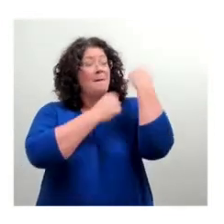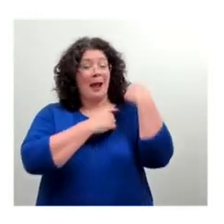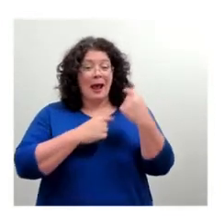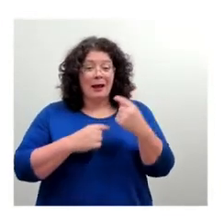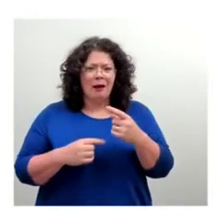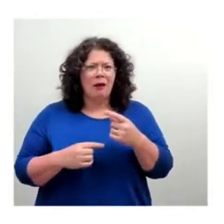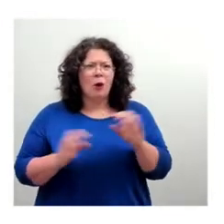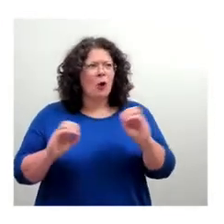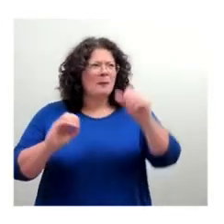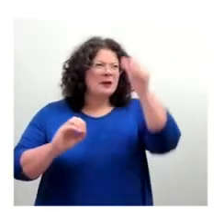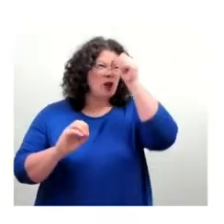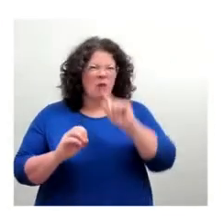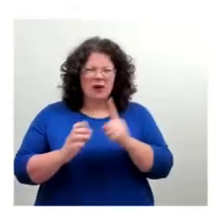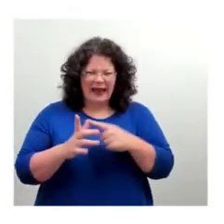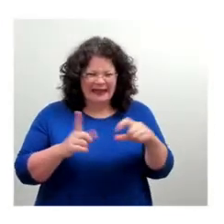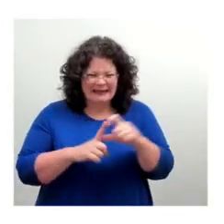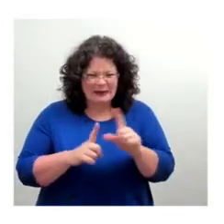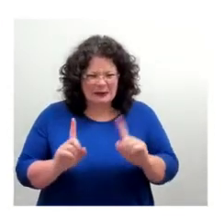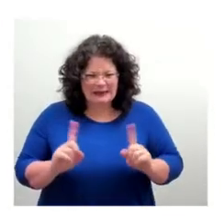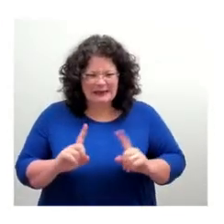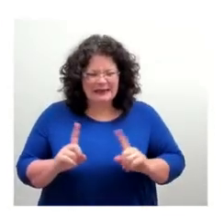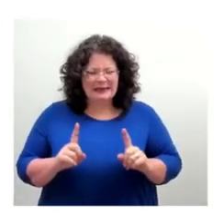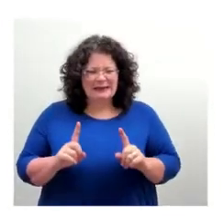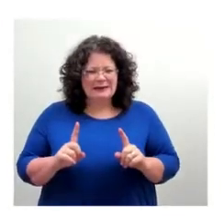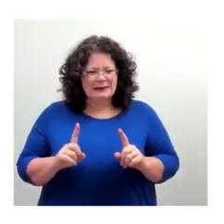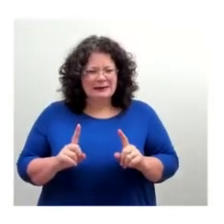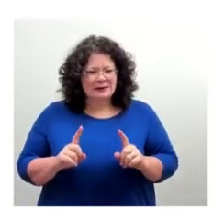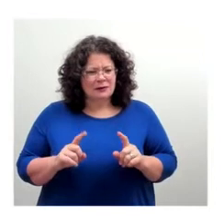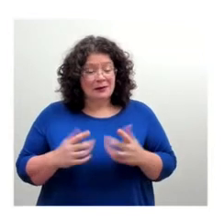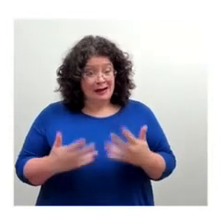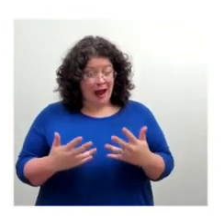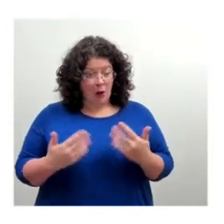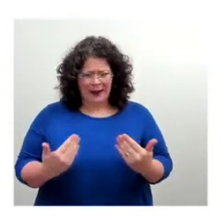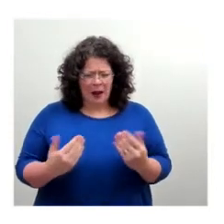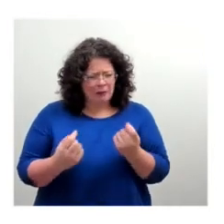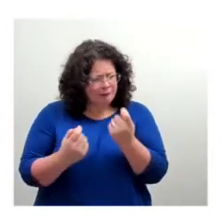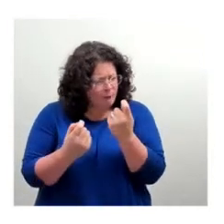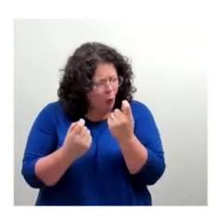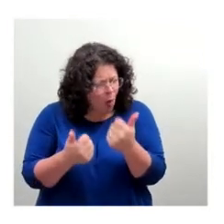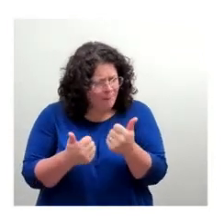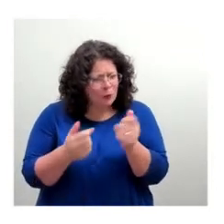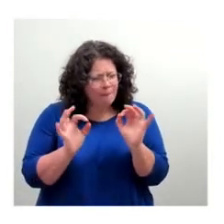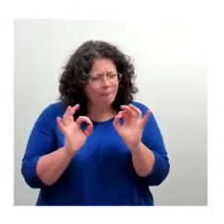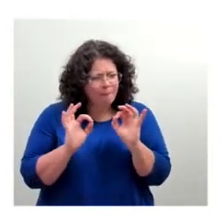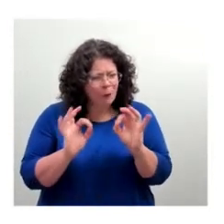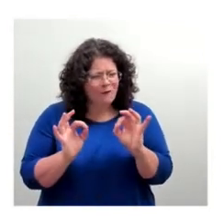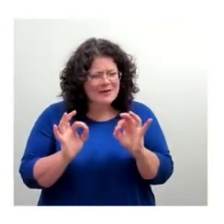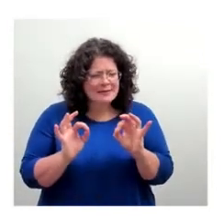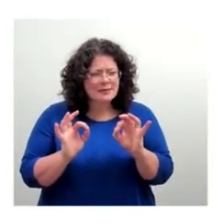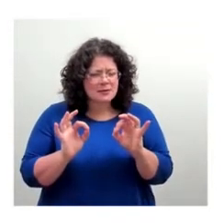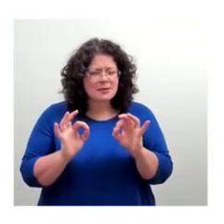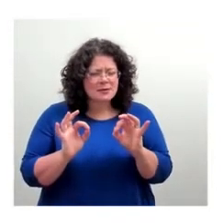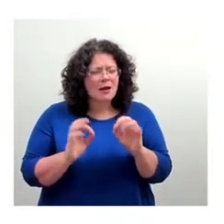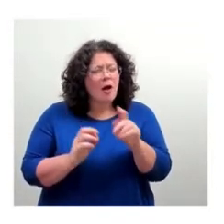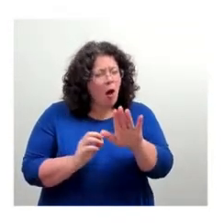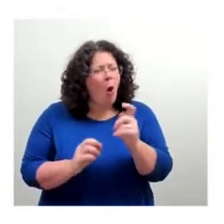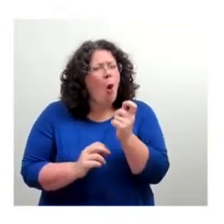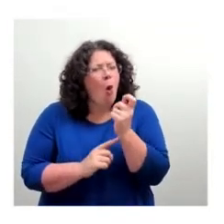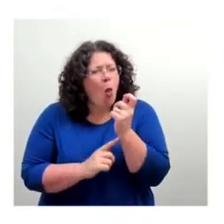perfection, to where we are today. I think I find the comparison quite puzzling, but I don't work for a broadcaster, I work for a